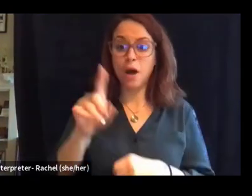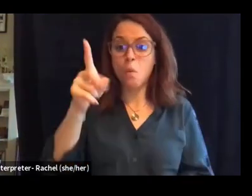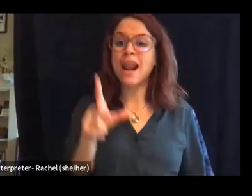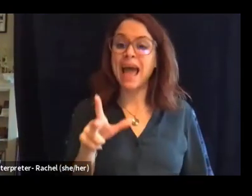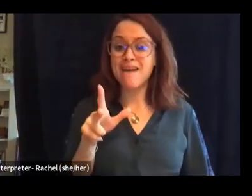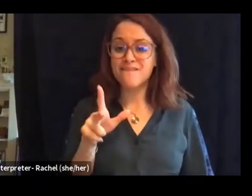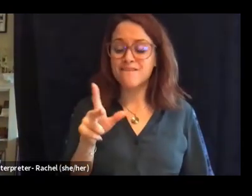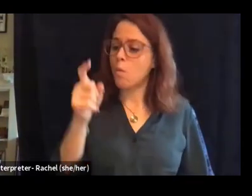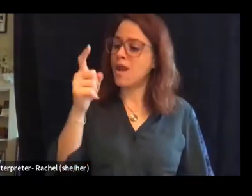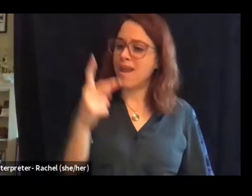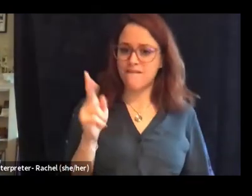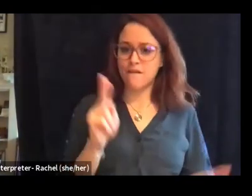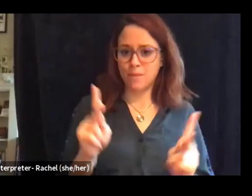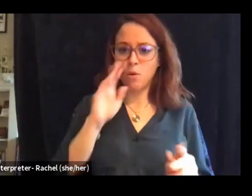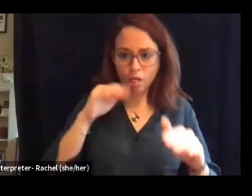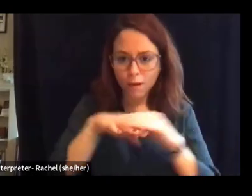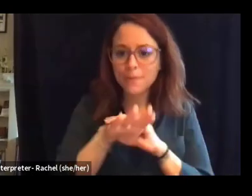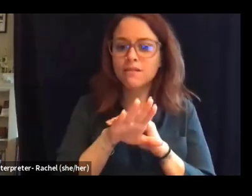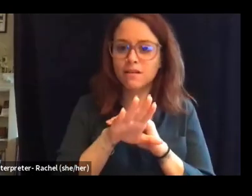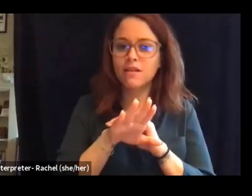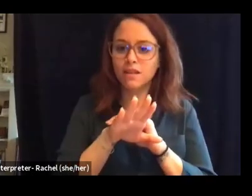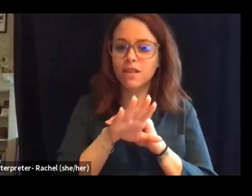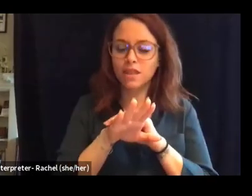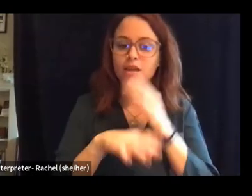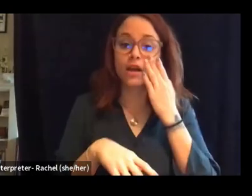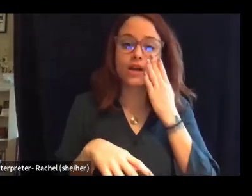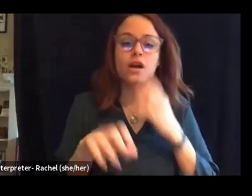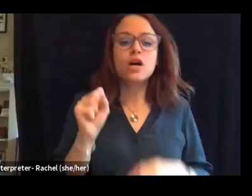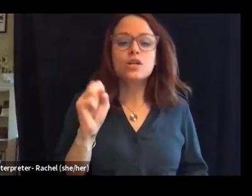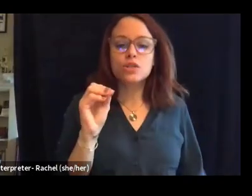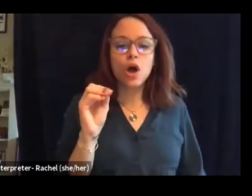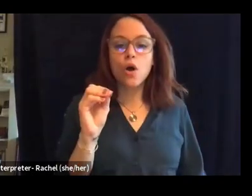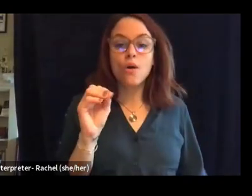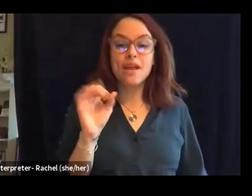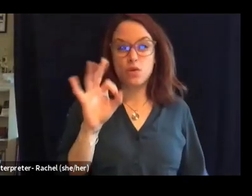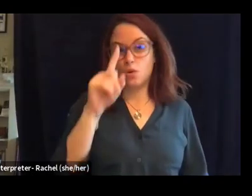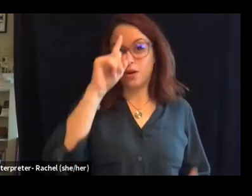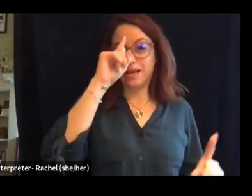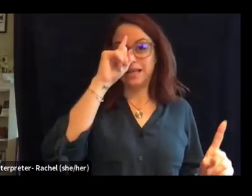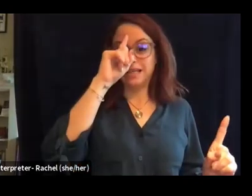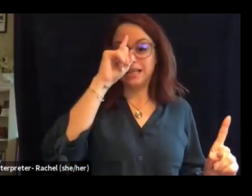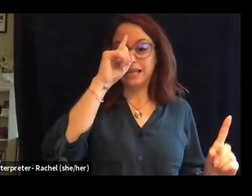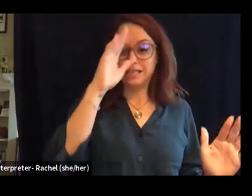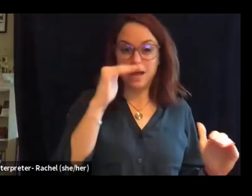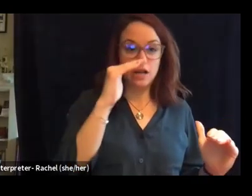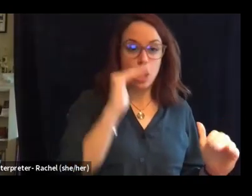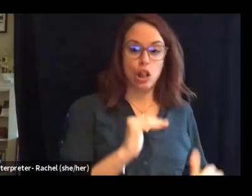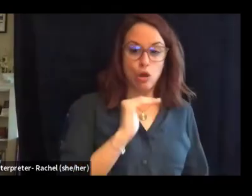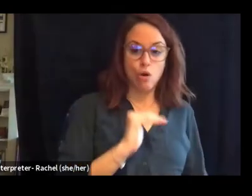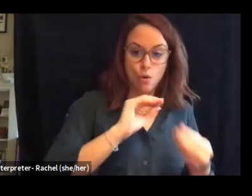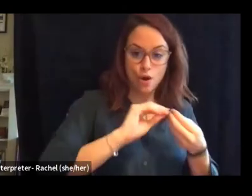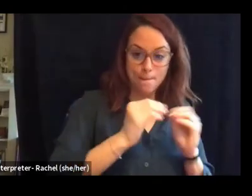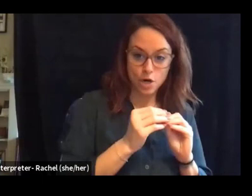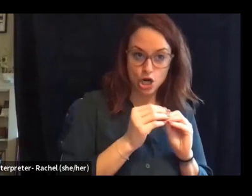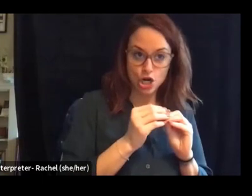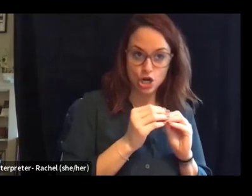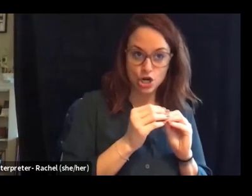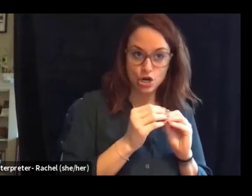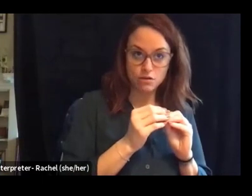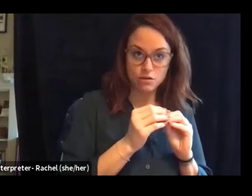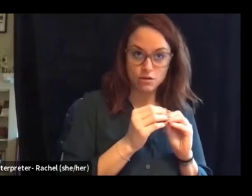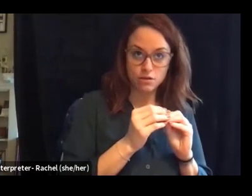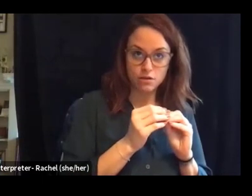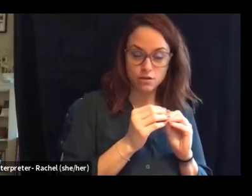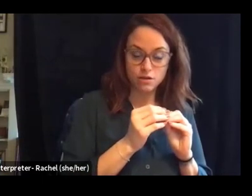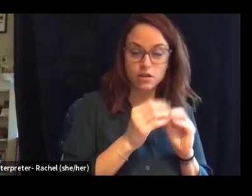assuming 10% and you really only get 0.5%, you're setting yourself up for failure. There's not a chance in the world that that experiment's going to give you the results